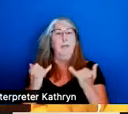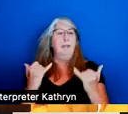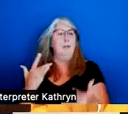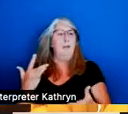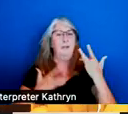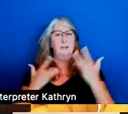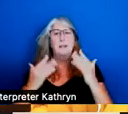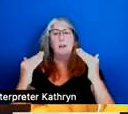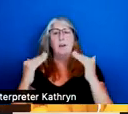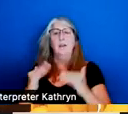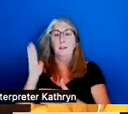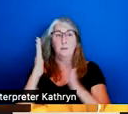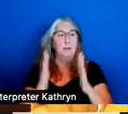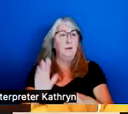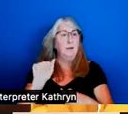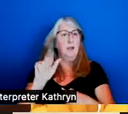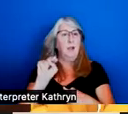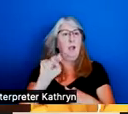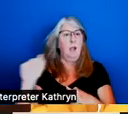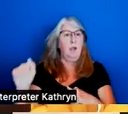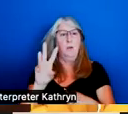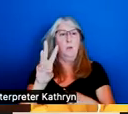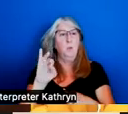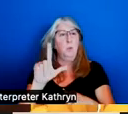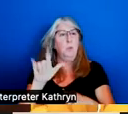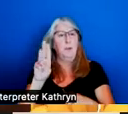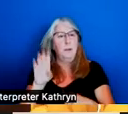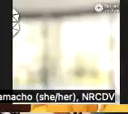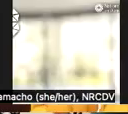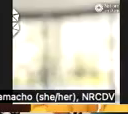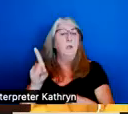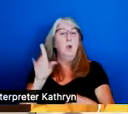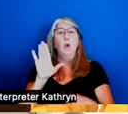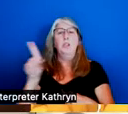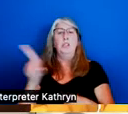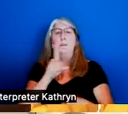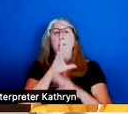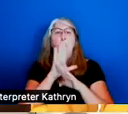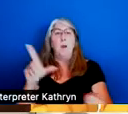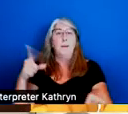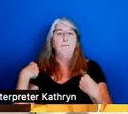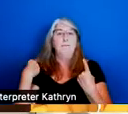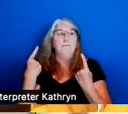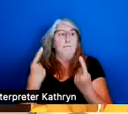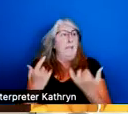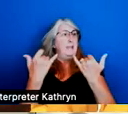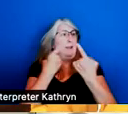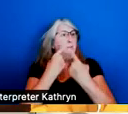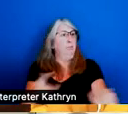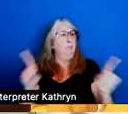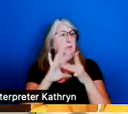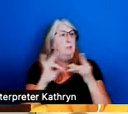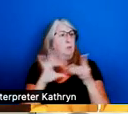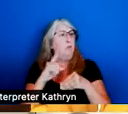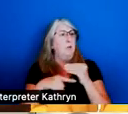Our next speaker is Anna Williams. Anna has broken her silence to tell the story of her own experience